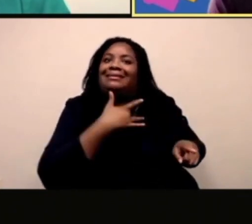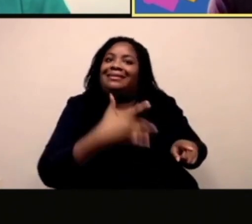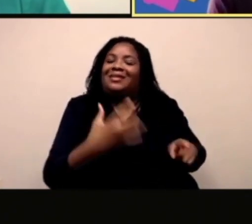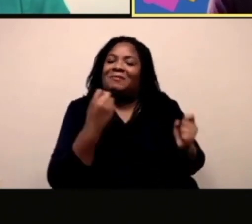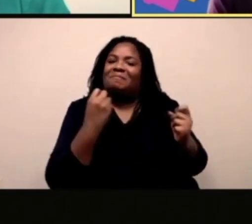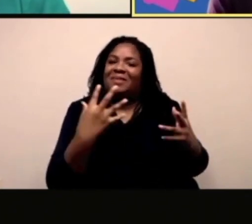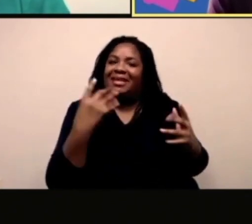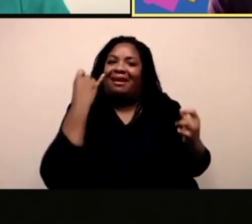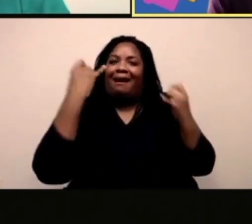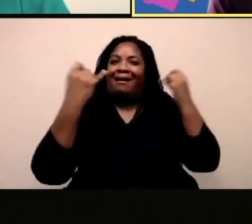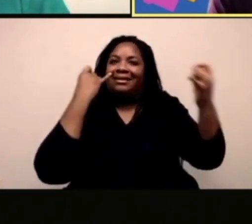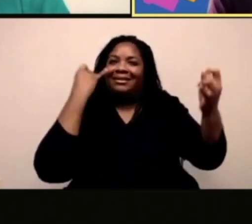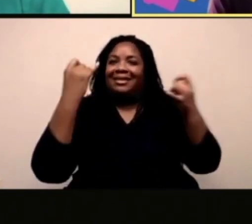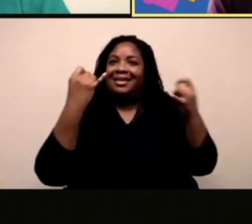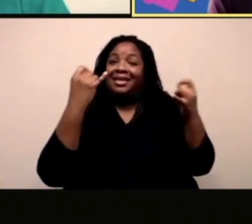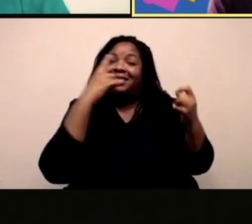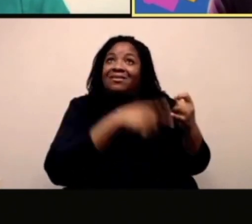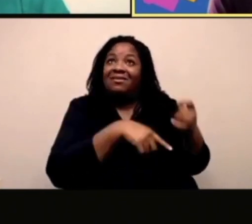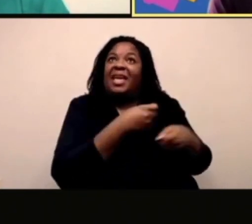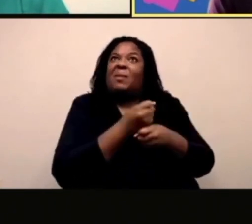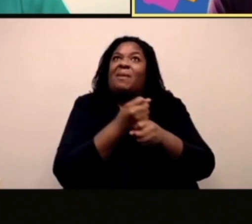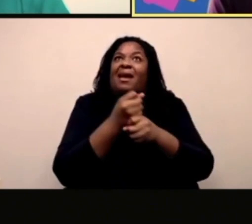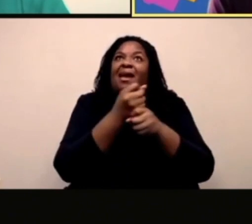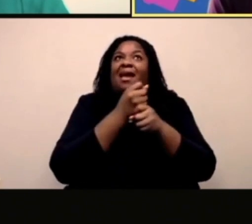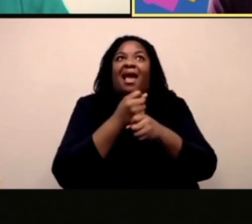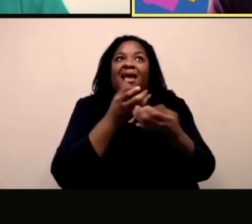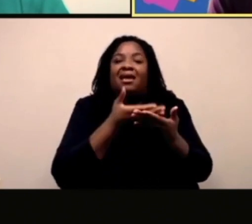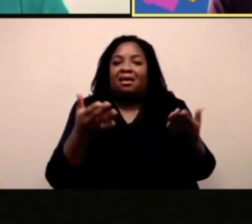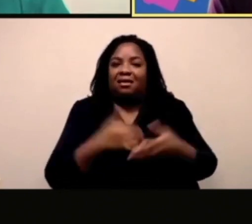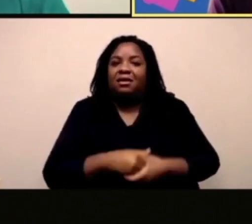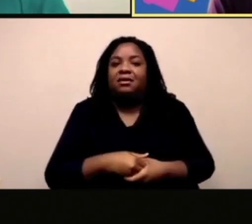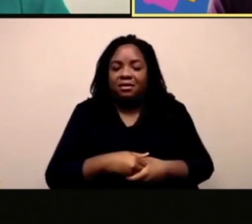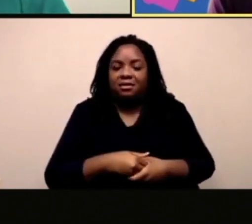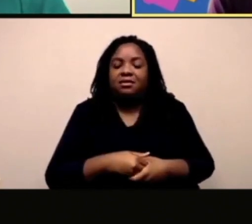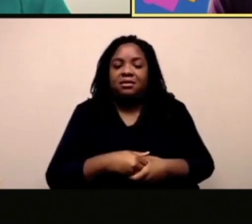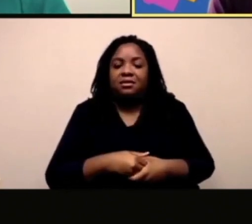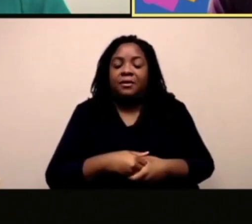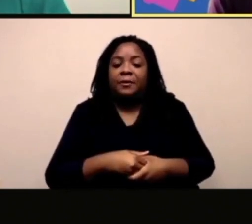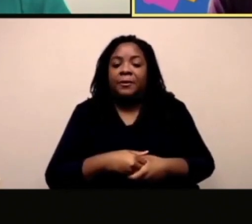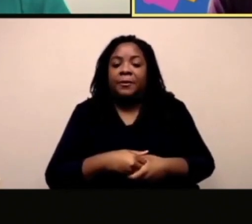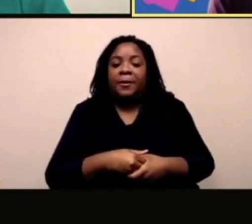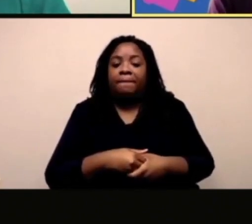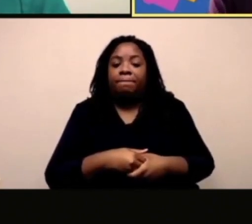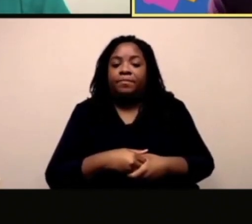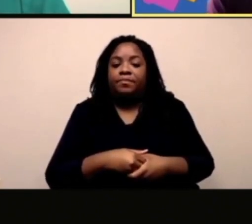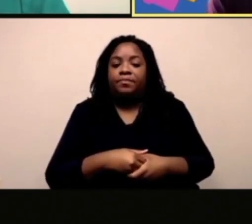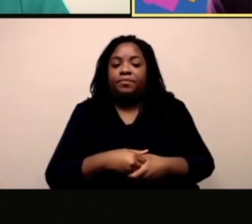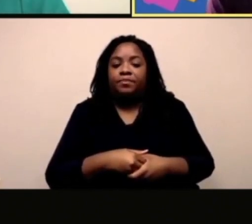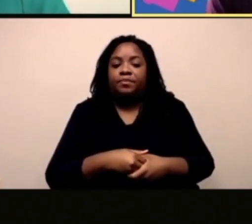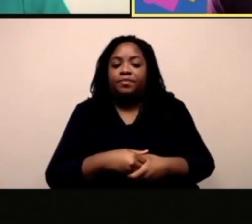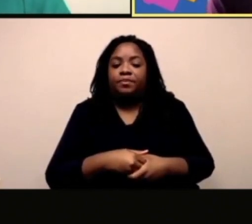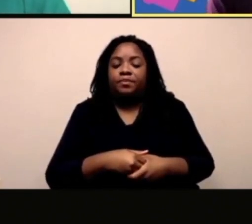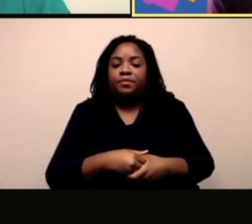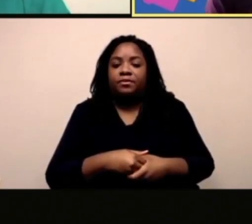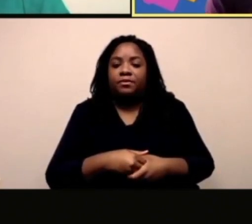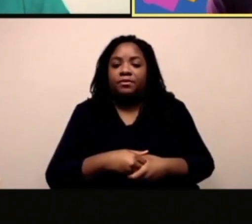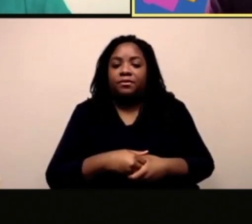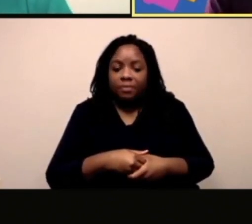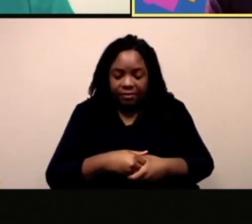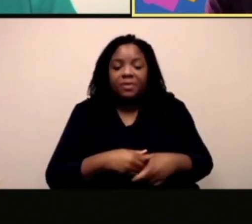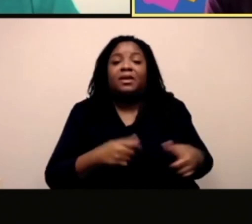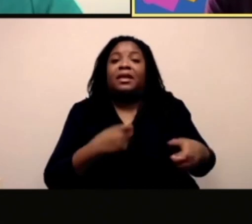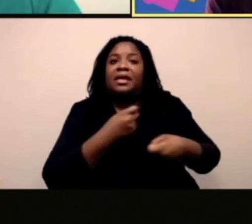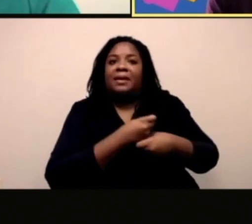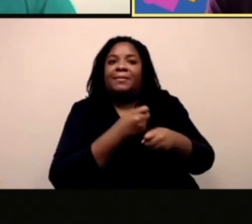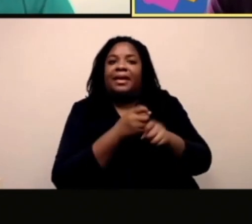they create something, and we can make to create the possibilities